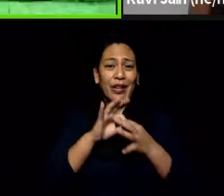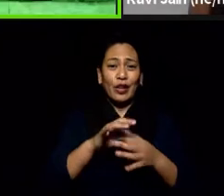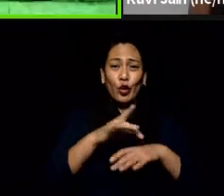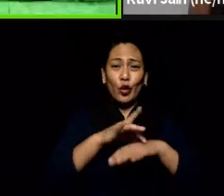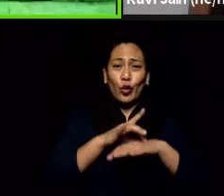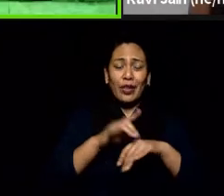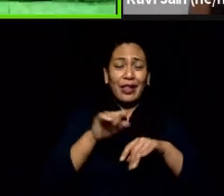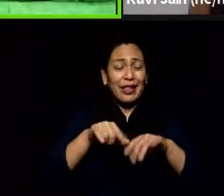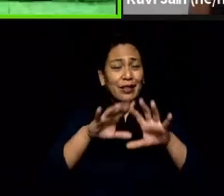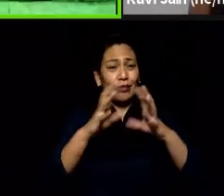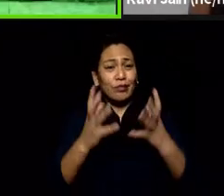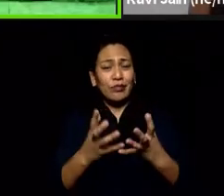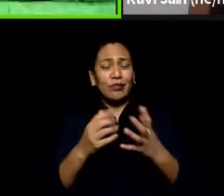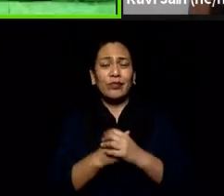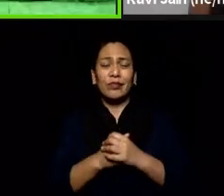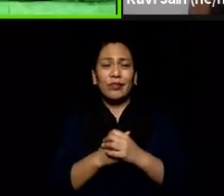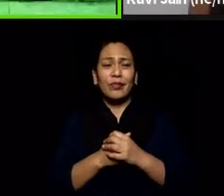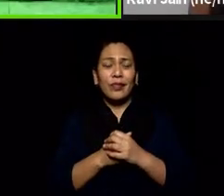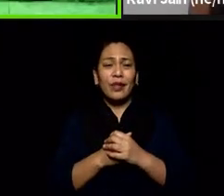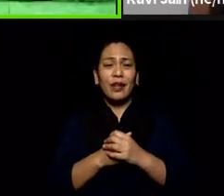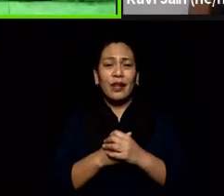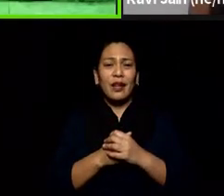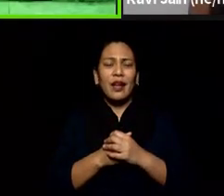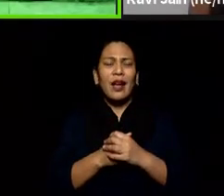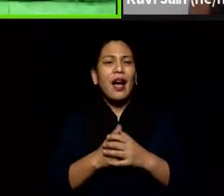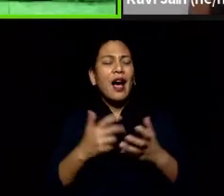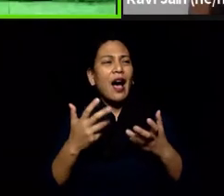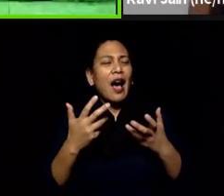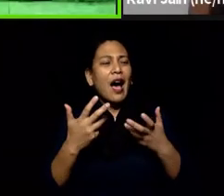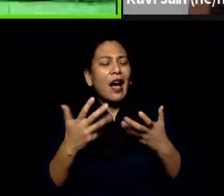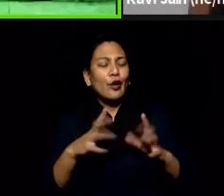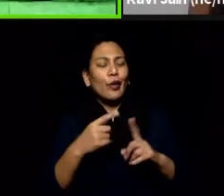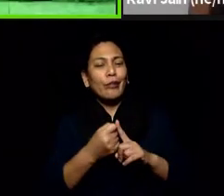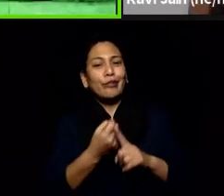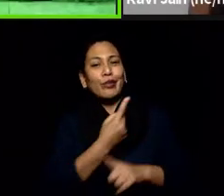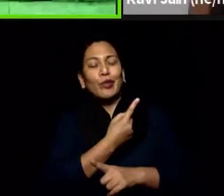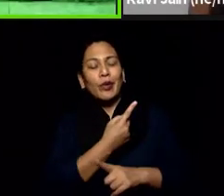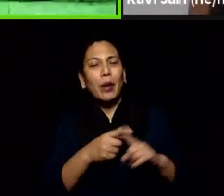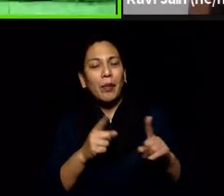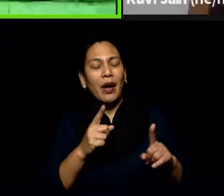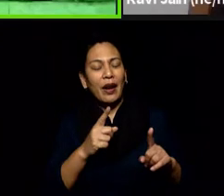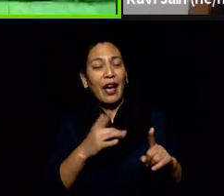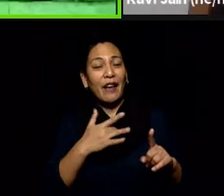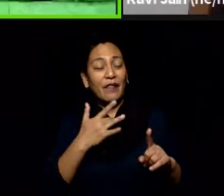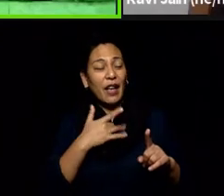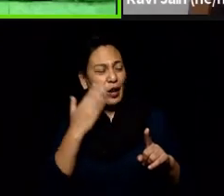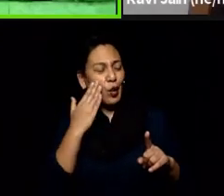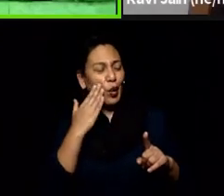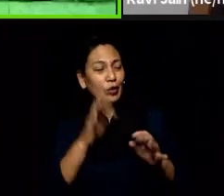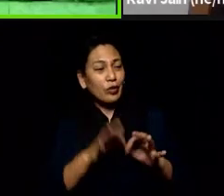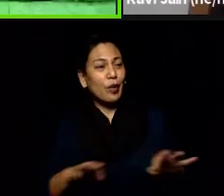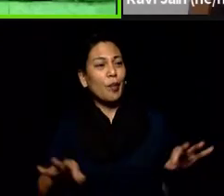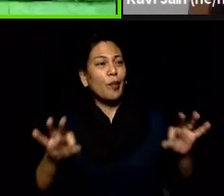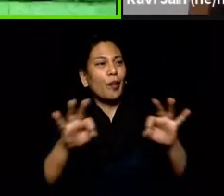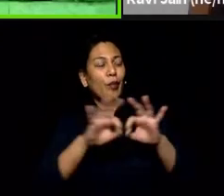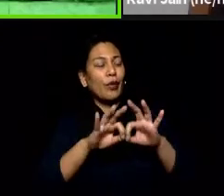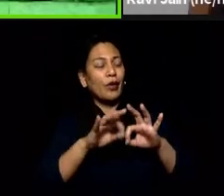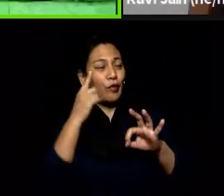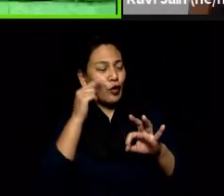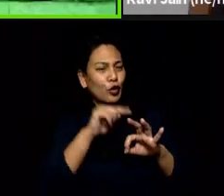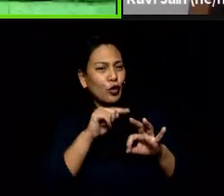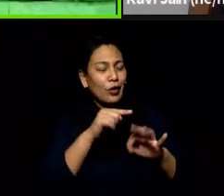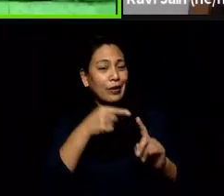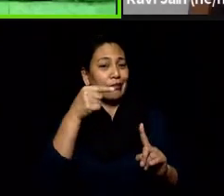there's, so I don't want to spin off, because I know that a really important part for you is that we stick within this question of how to